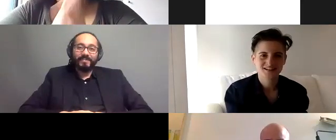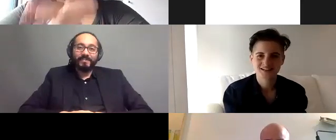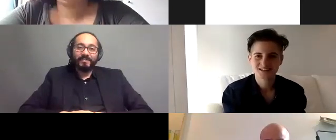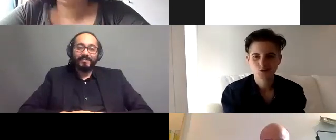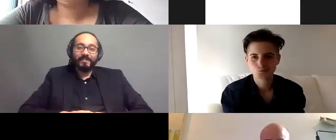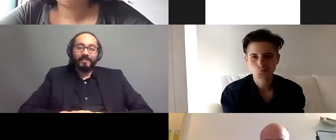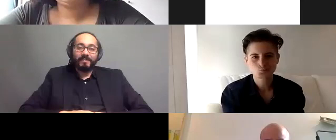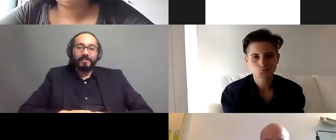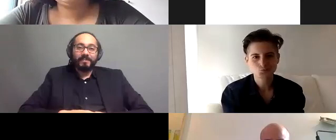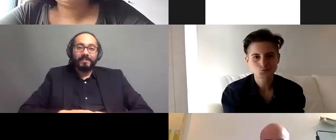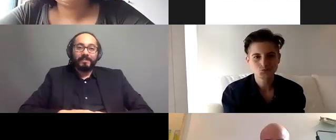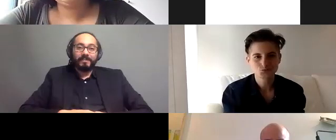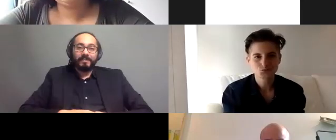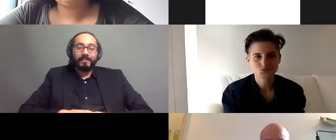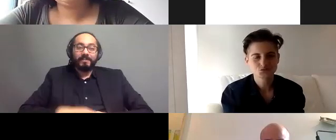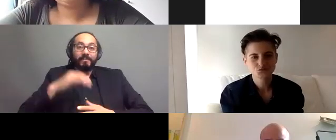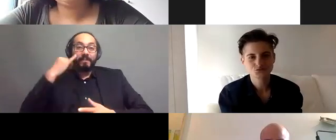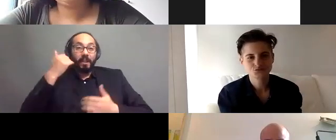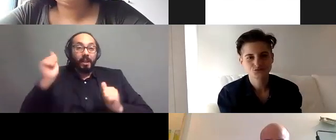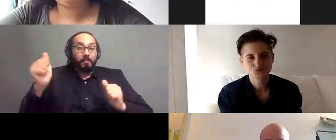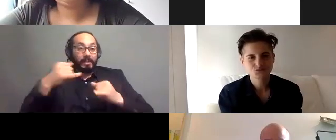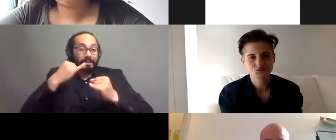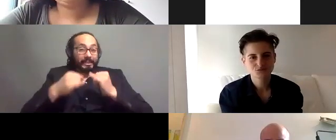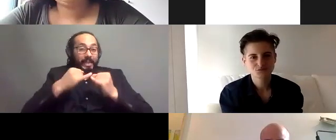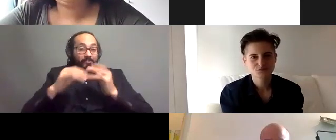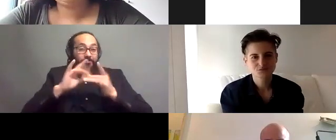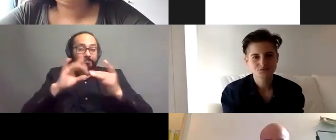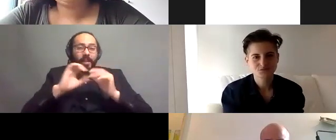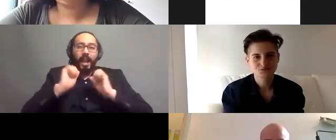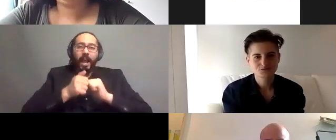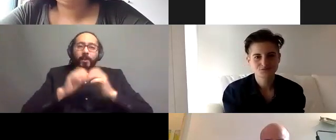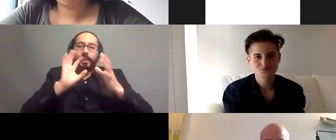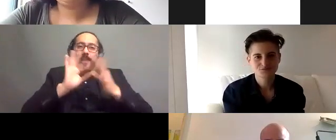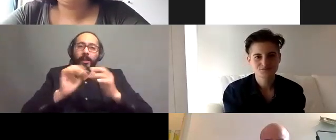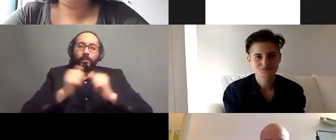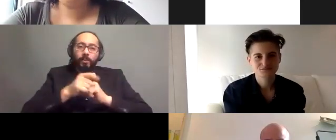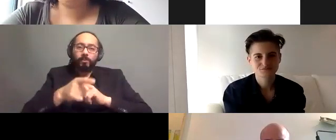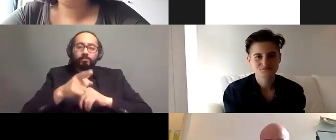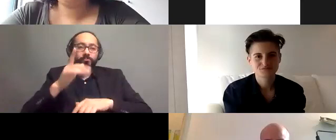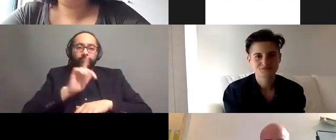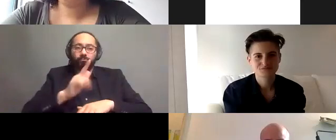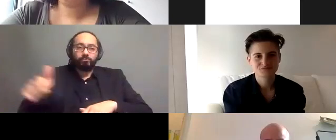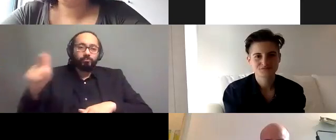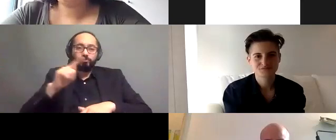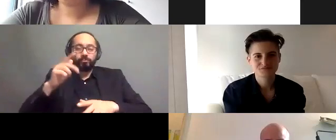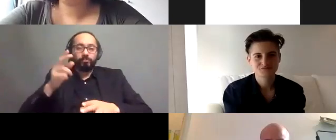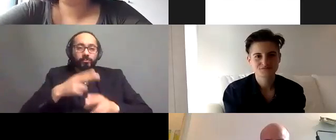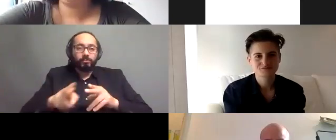if everyone wants to just go around and tell us how we can connect with you. Let's do that, please. Let's start with